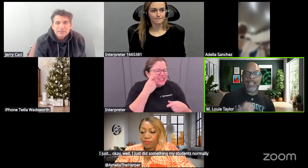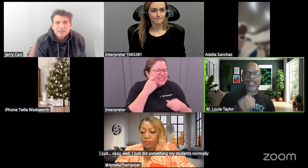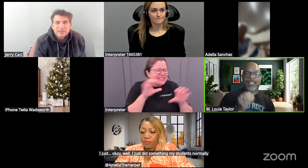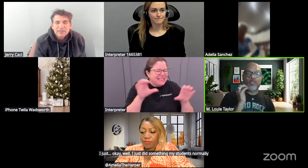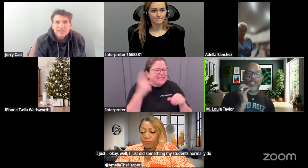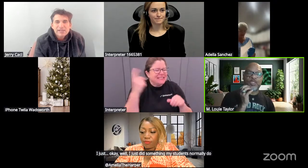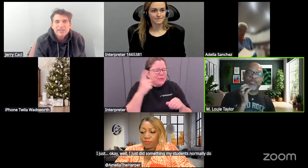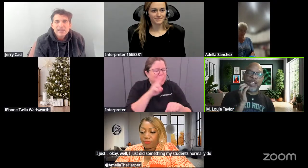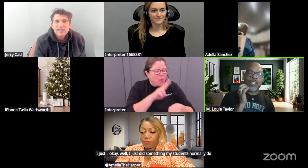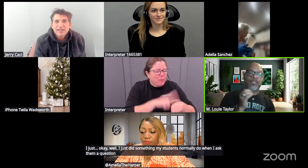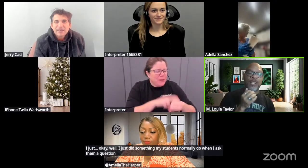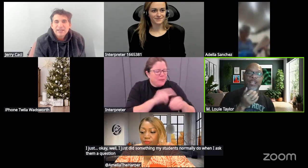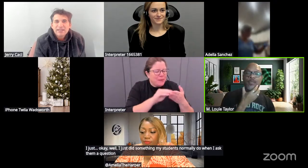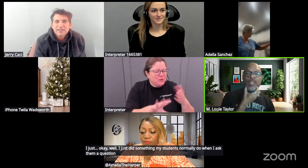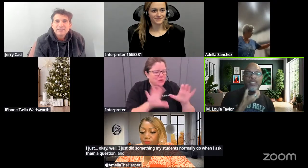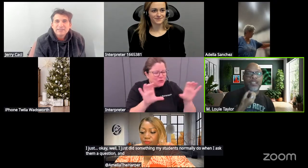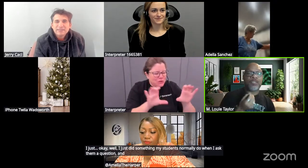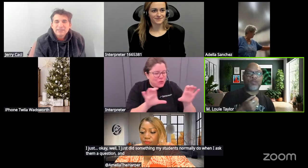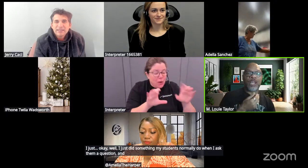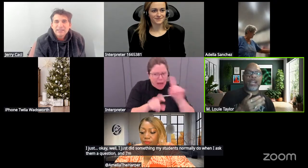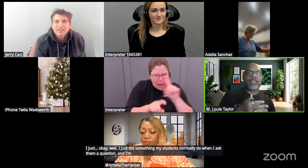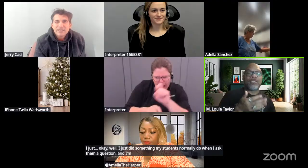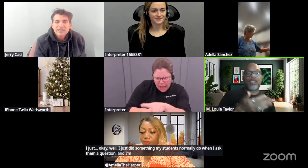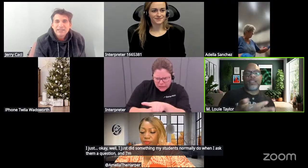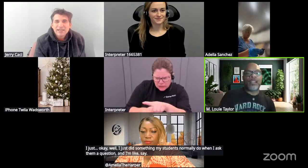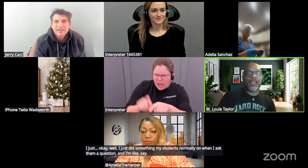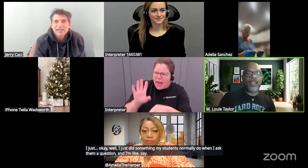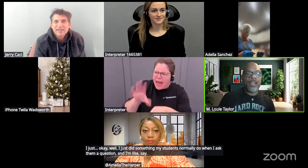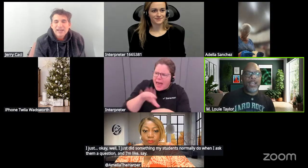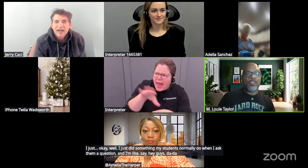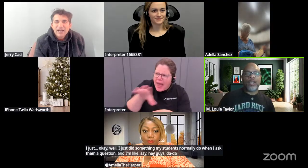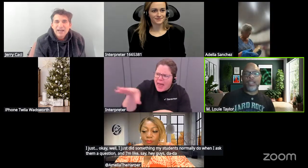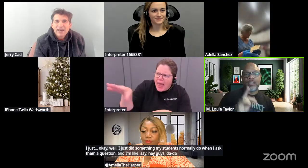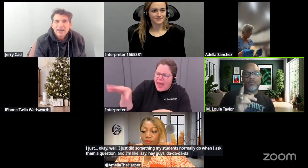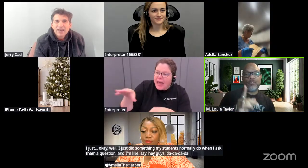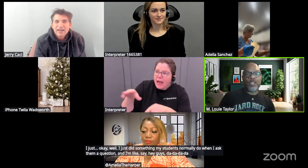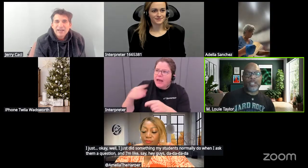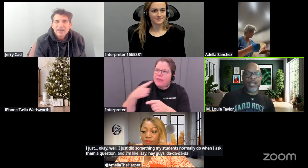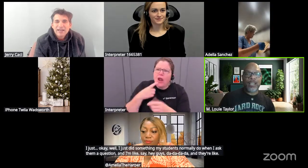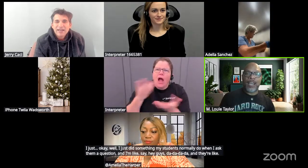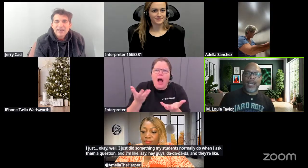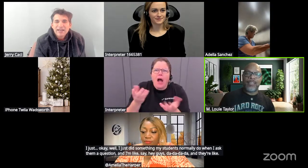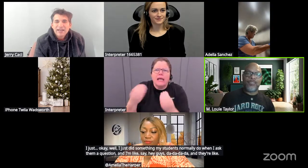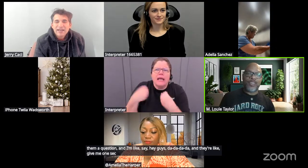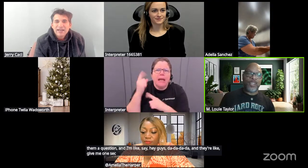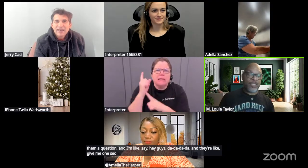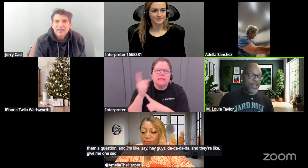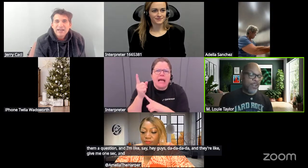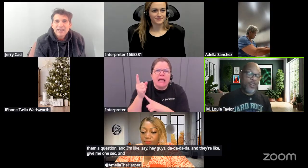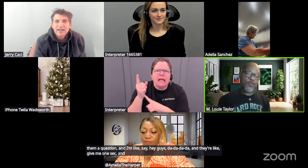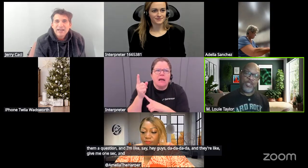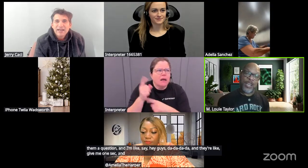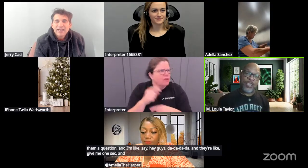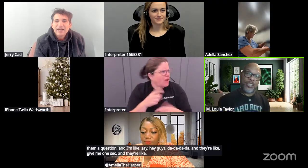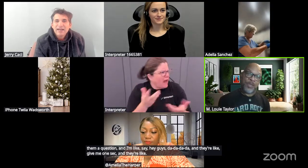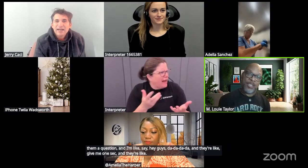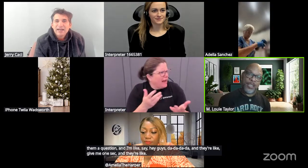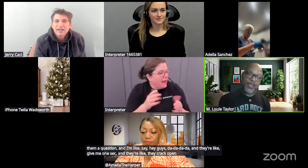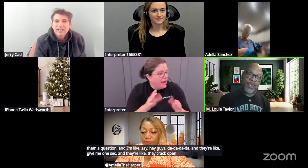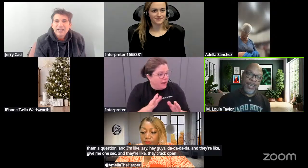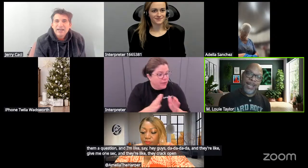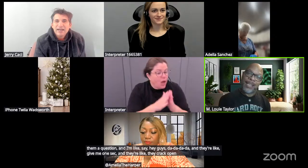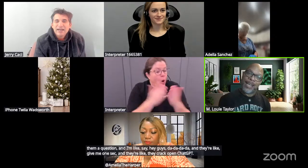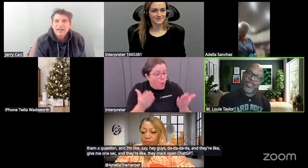when I ask them a question, and I'm like, say, hey guys, da da da da, and they're like, give me 1 sec, and they're like, they crack open Chat